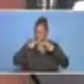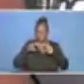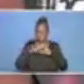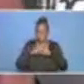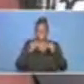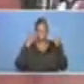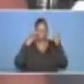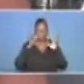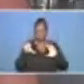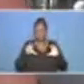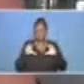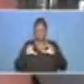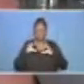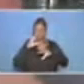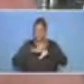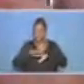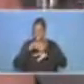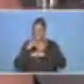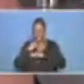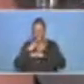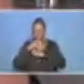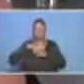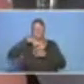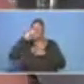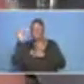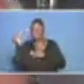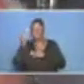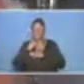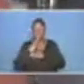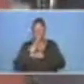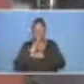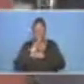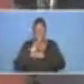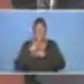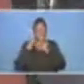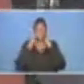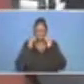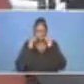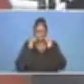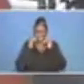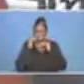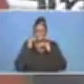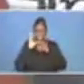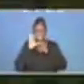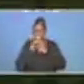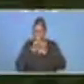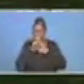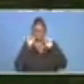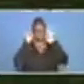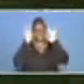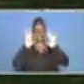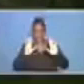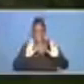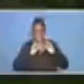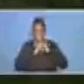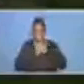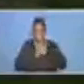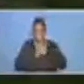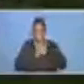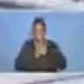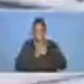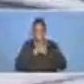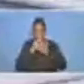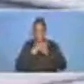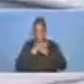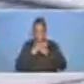to do on the water, off the water, to explore the culture and all of the marine life. It's just amazing. Sandals officials are now